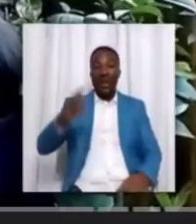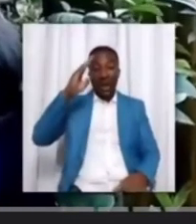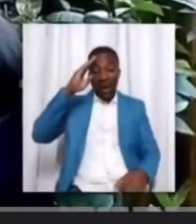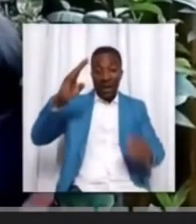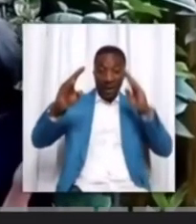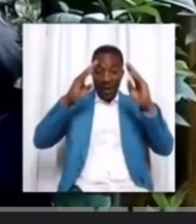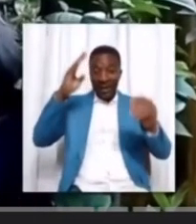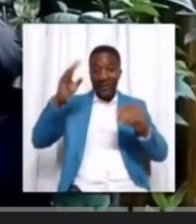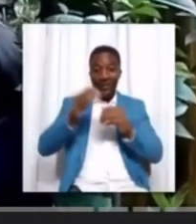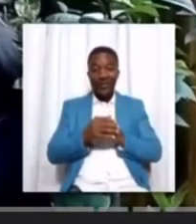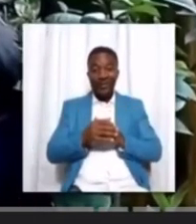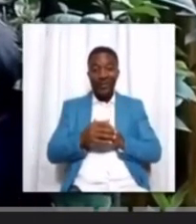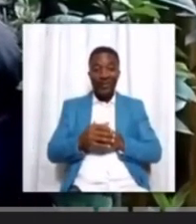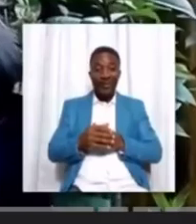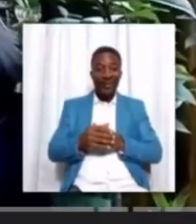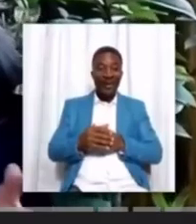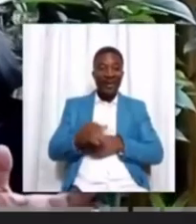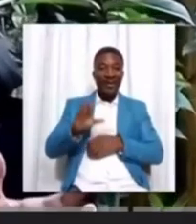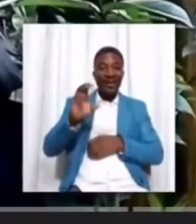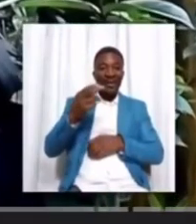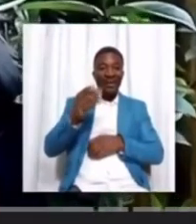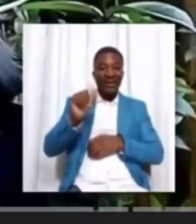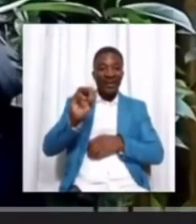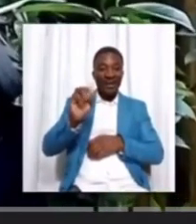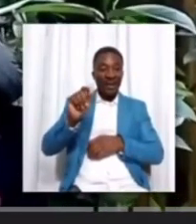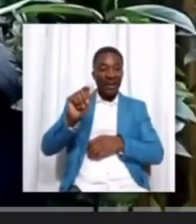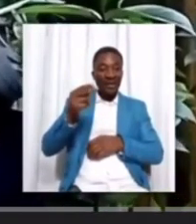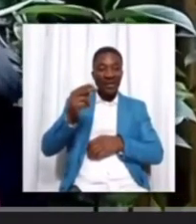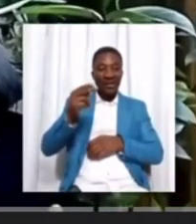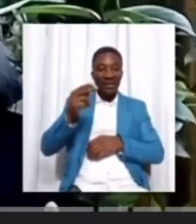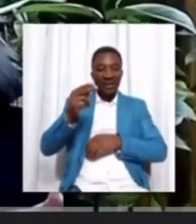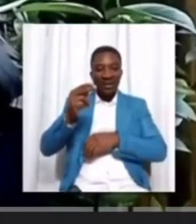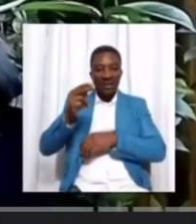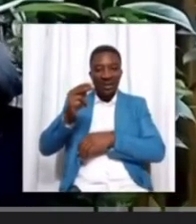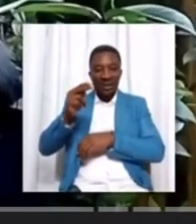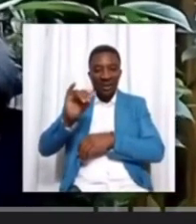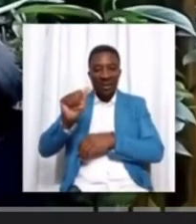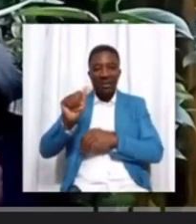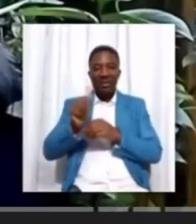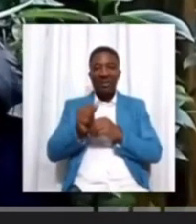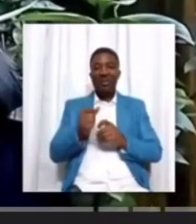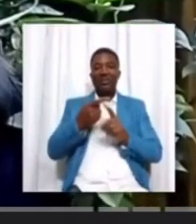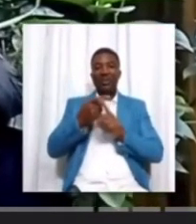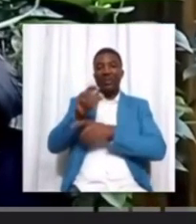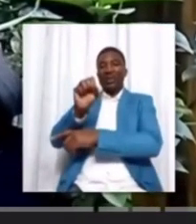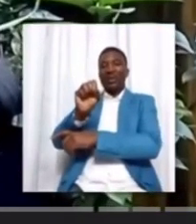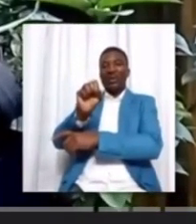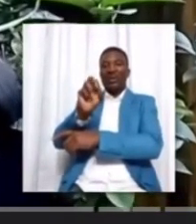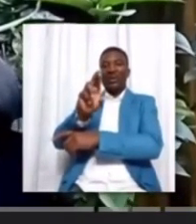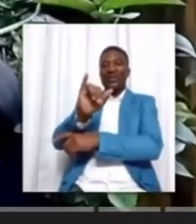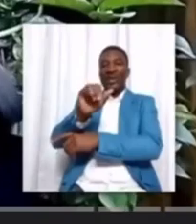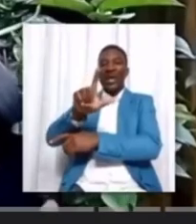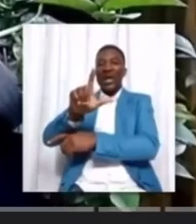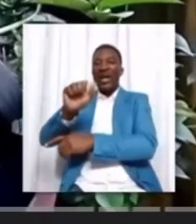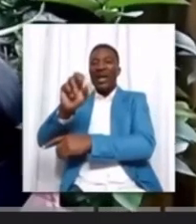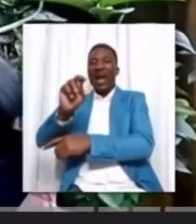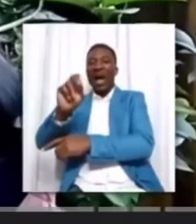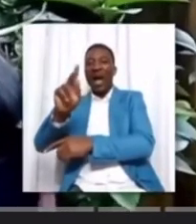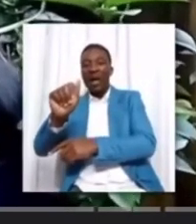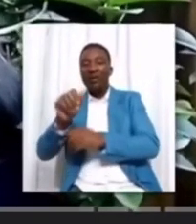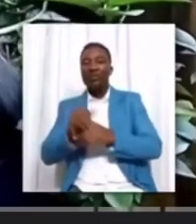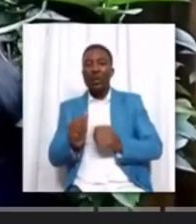Chamathia Fernando from Sri Lanka. As a Generation Equality Youth Task Force representative for the core group, together with my fellow Youth